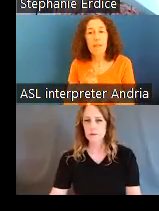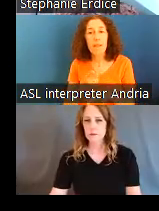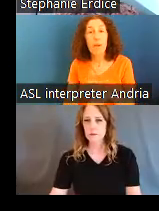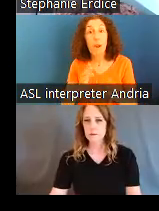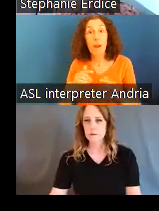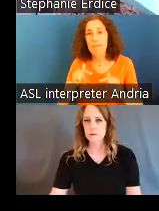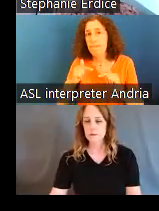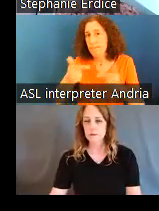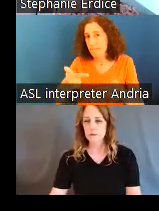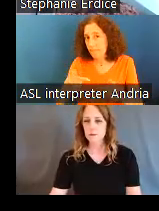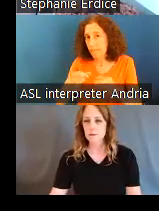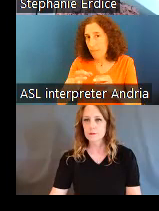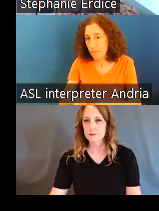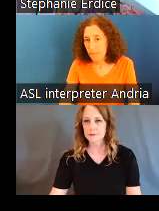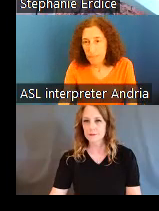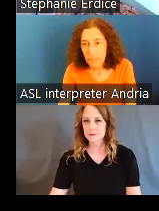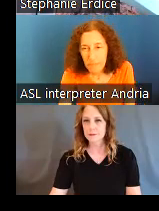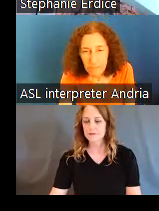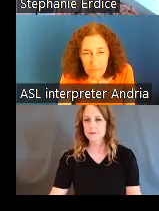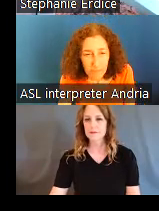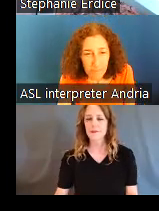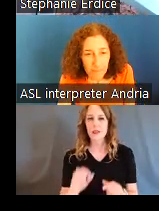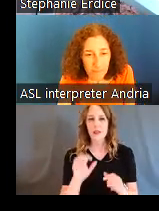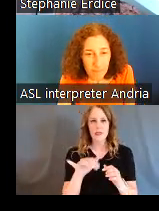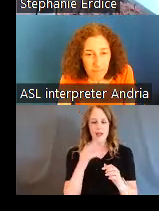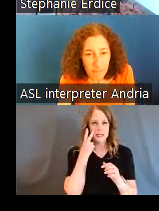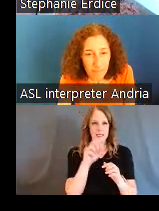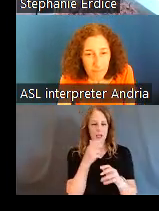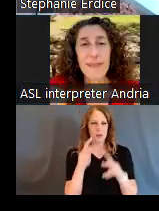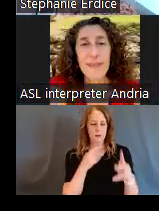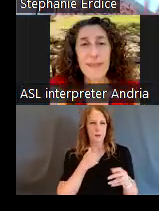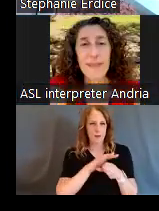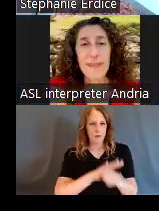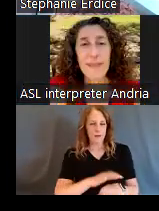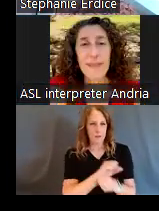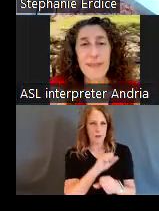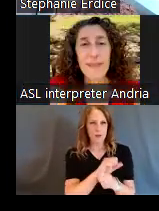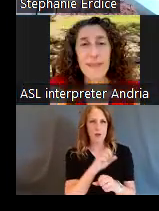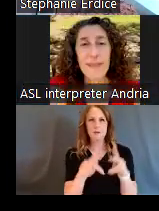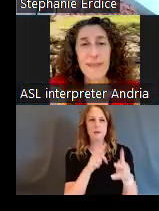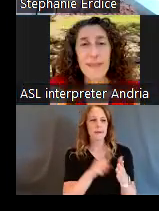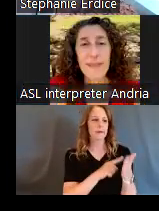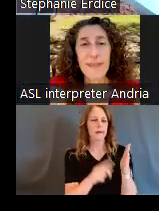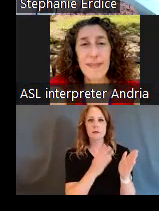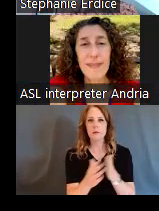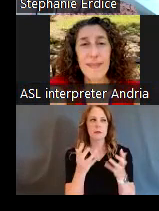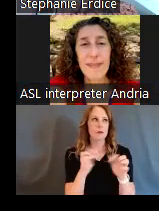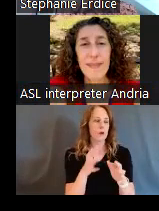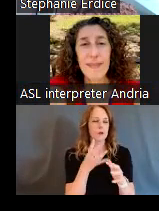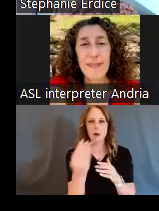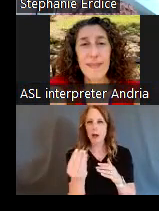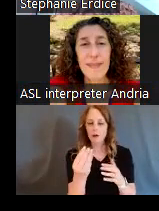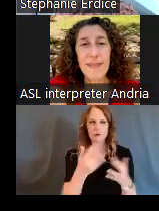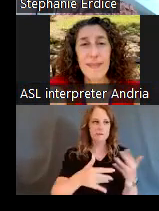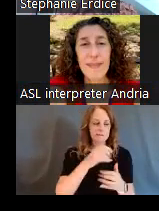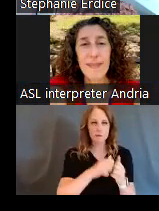jobs, is social anxiety. They'll cancel plans. Like they just don't want to be out. They don't want to be with other people.